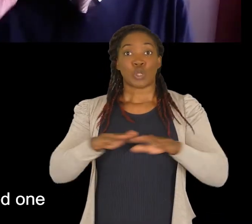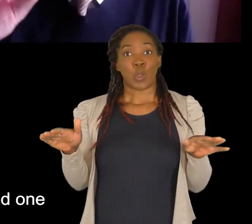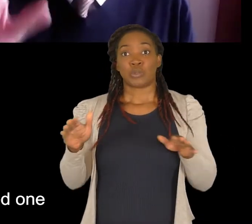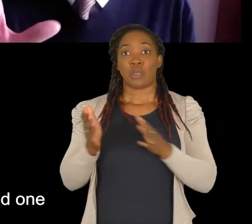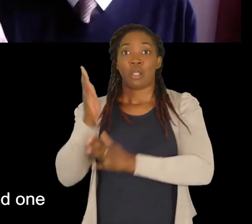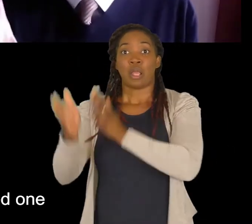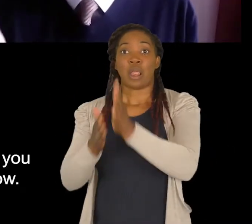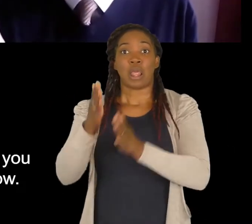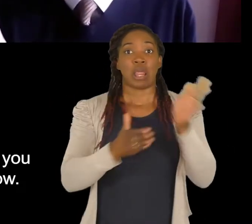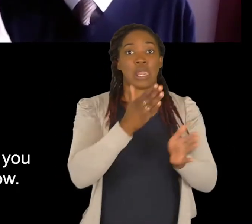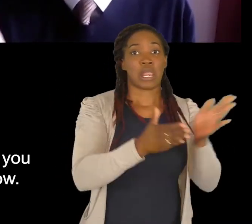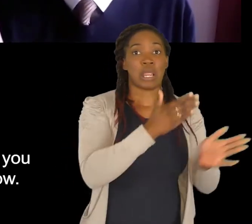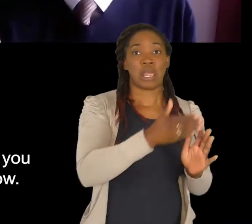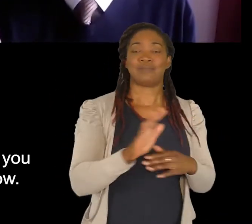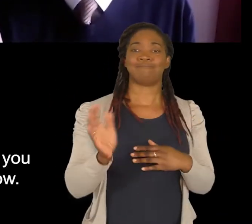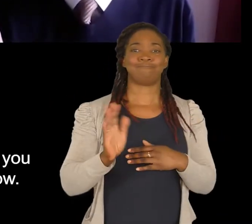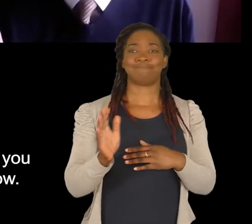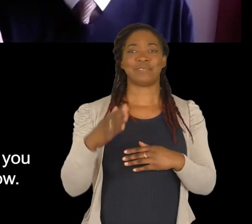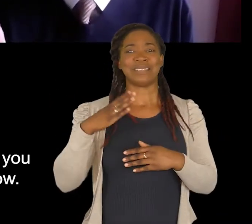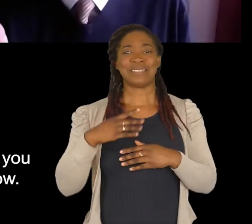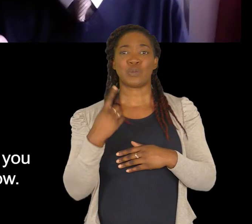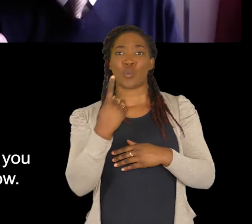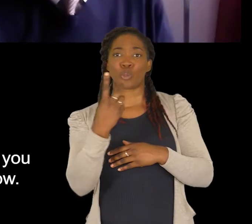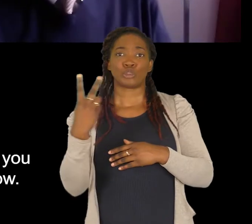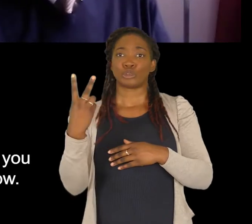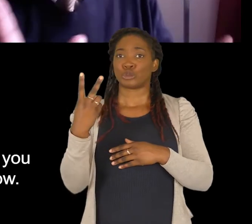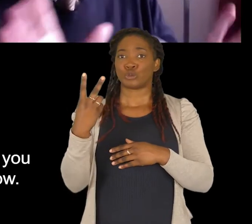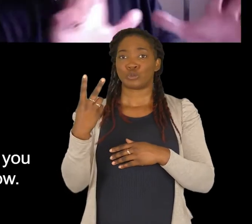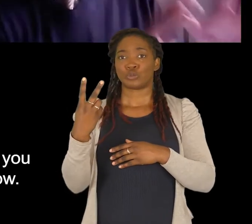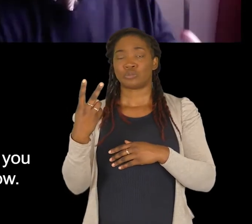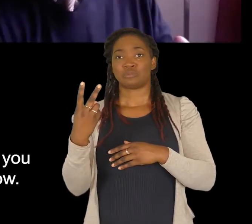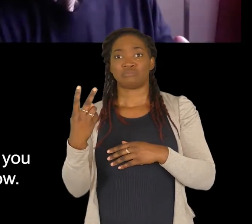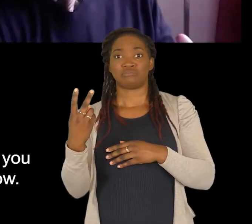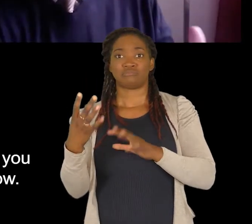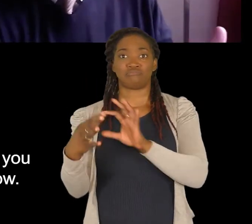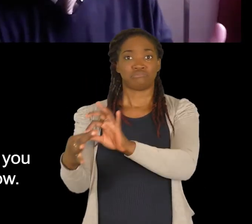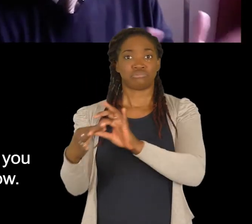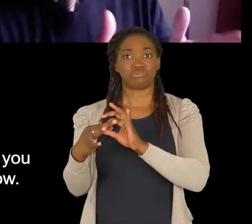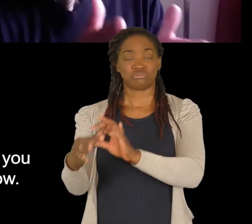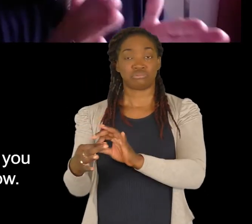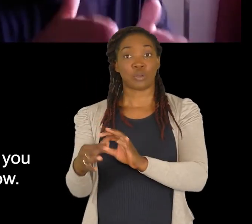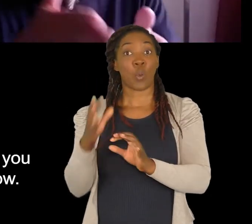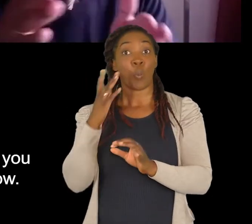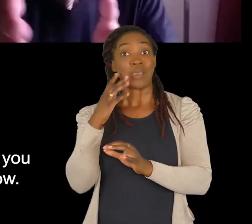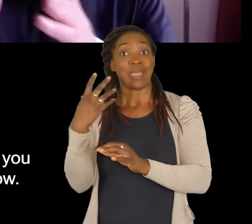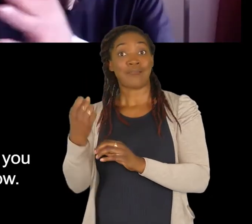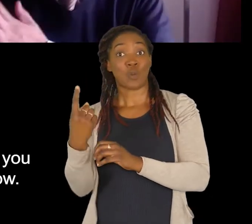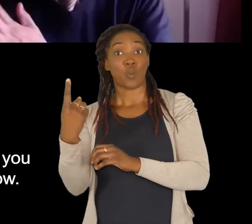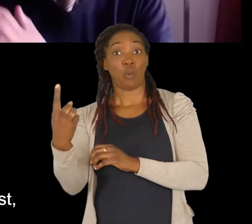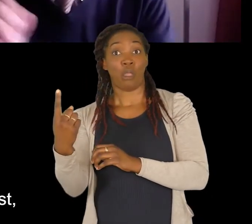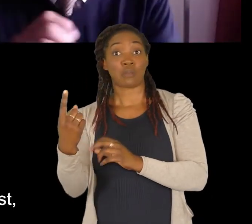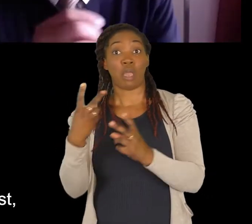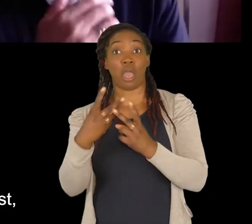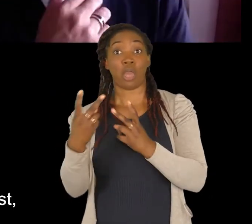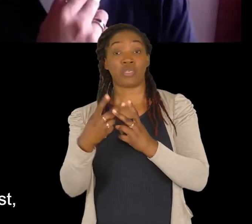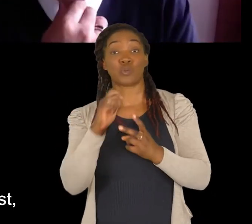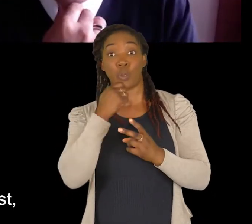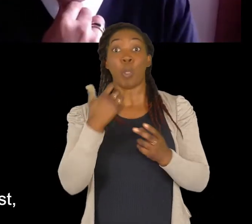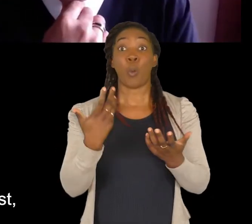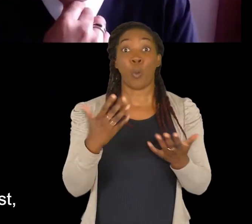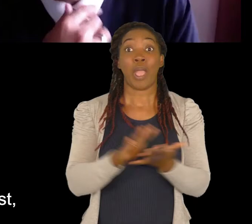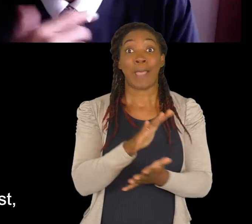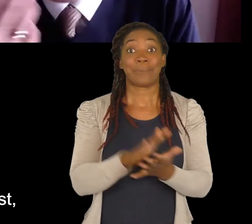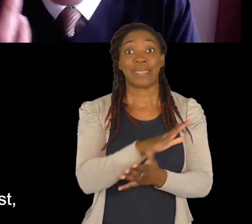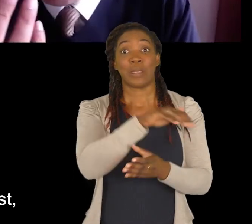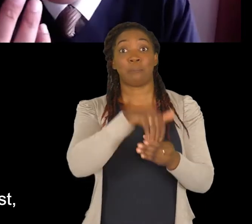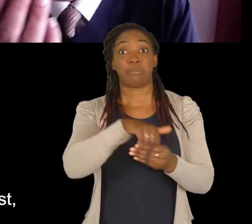wide. You only need 1 or 2 people to get on board first. And the minute you've got one person, trust me, the rest follow. Okay? It builds